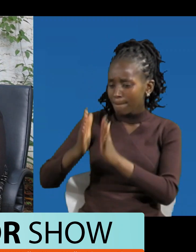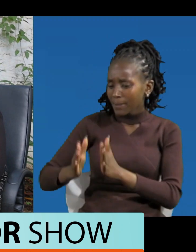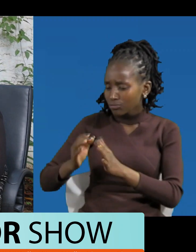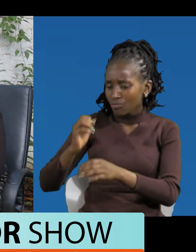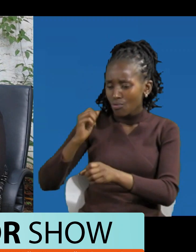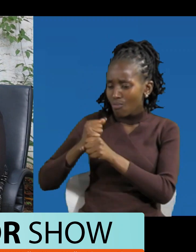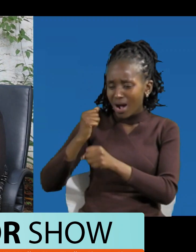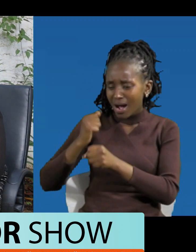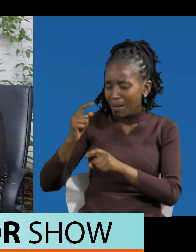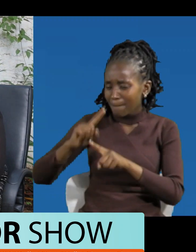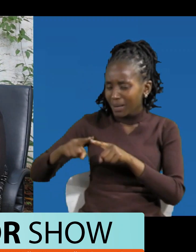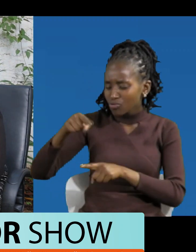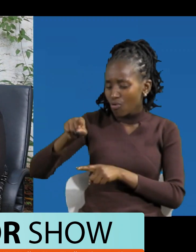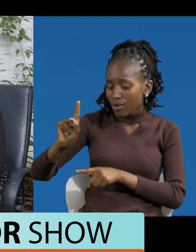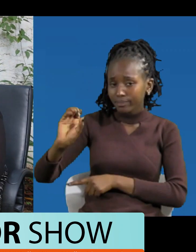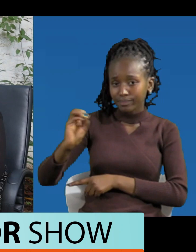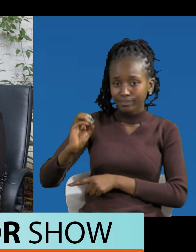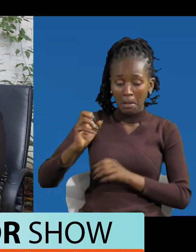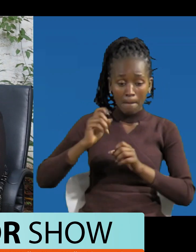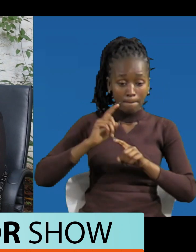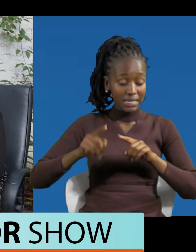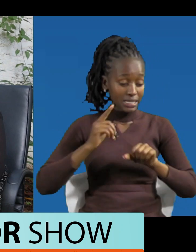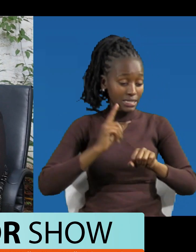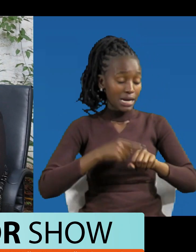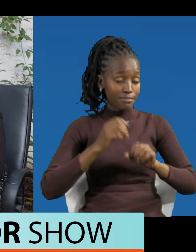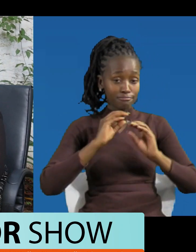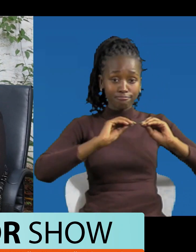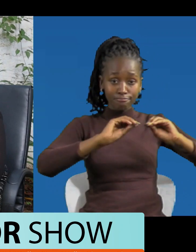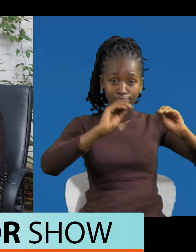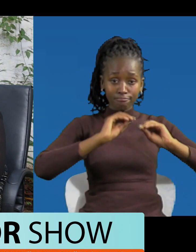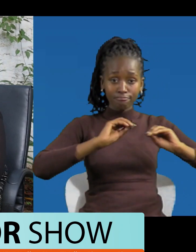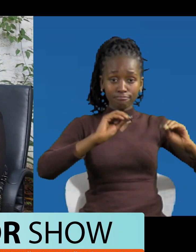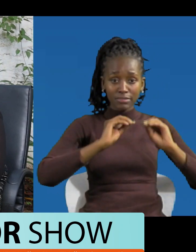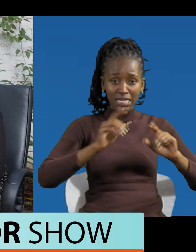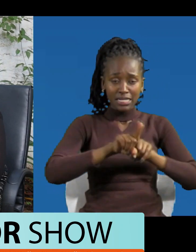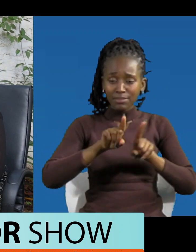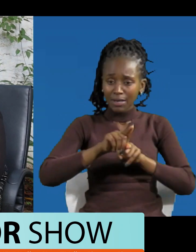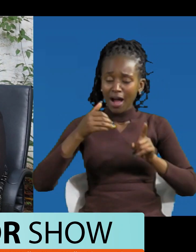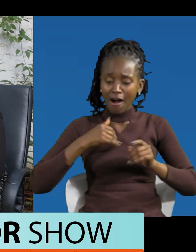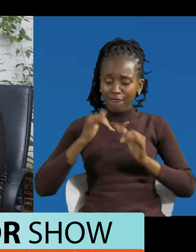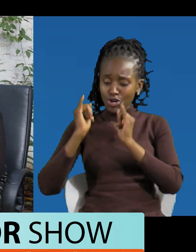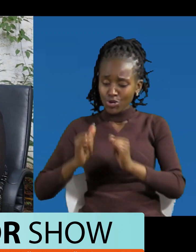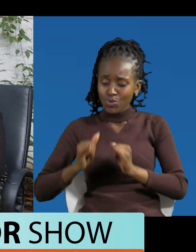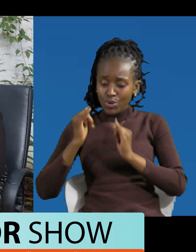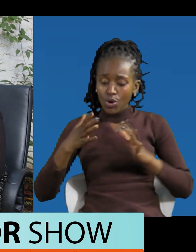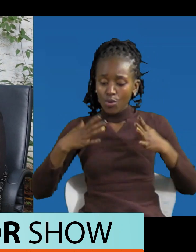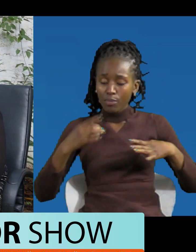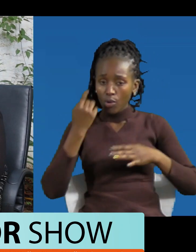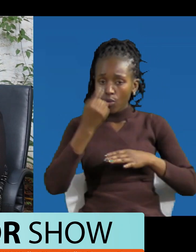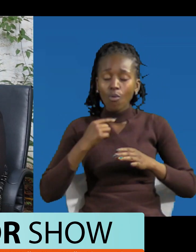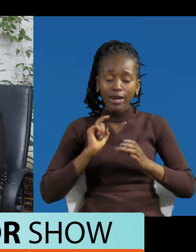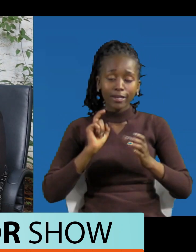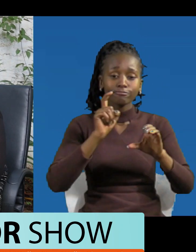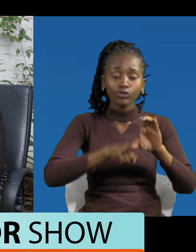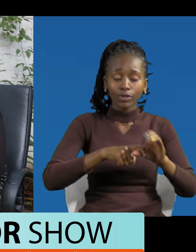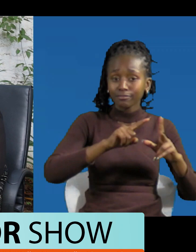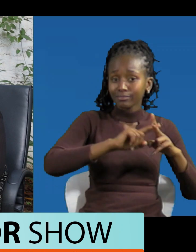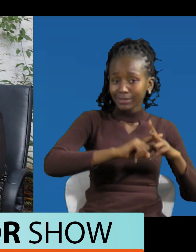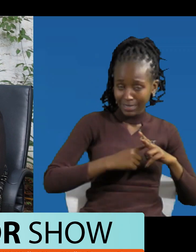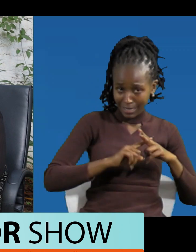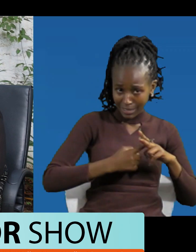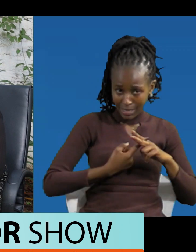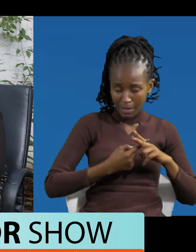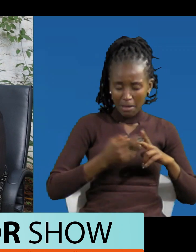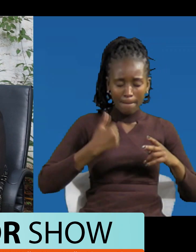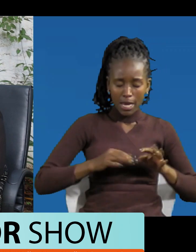these students and the people that are enrolling in our industry, I try to point out so that they cannot follow the same. I